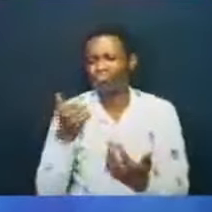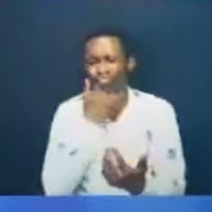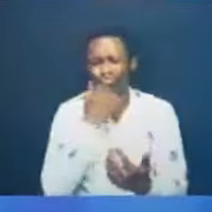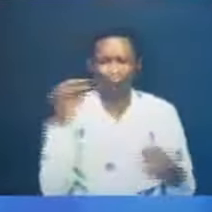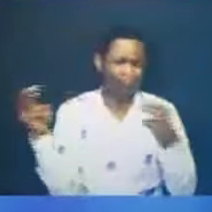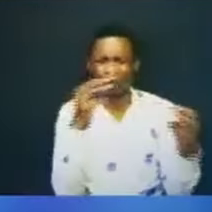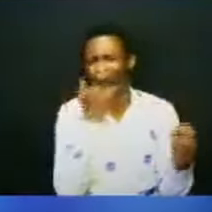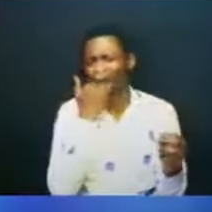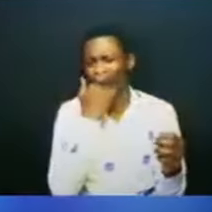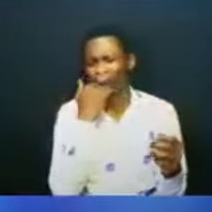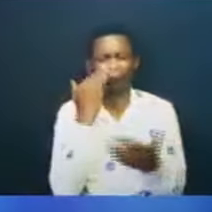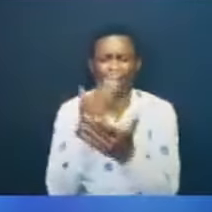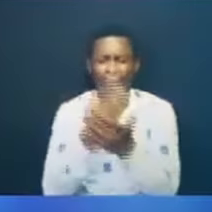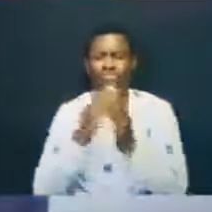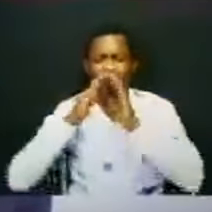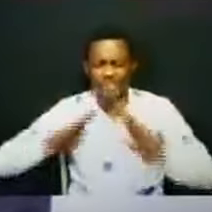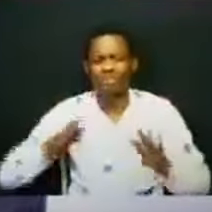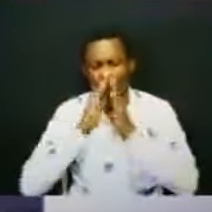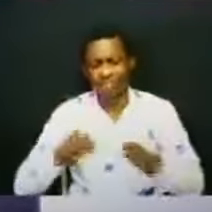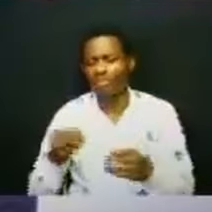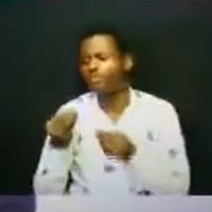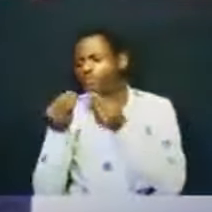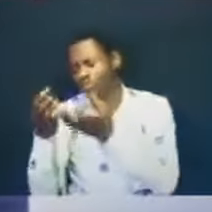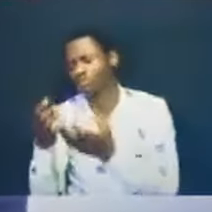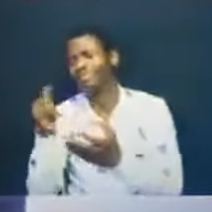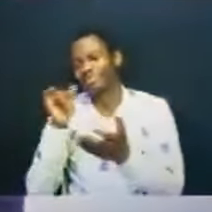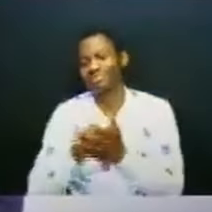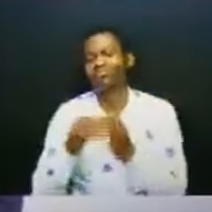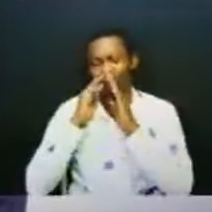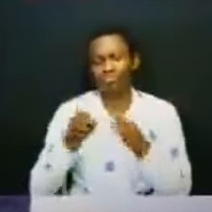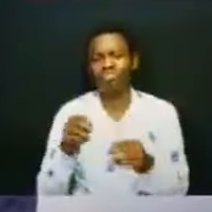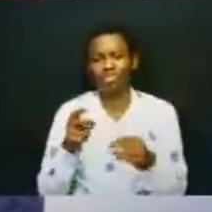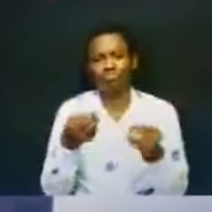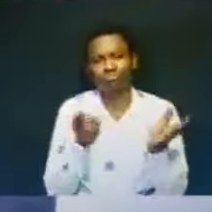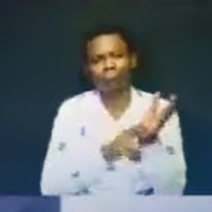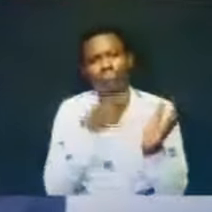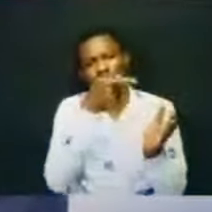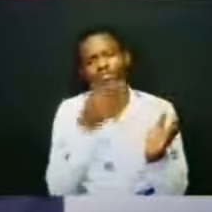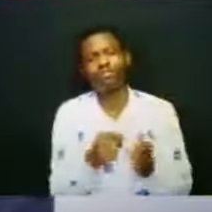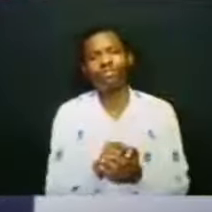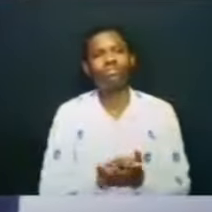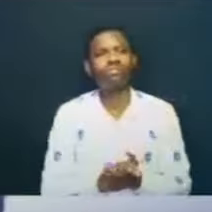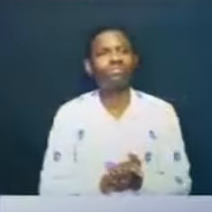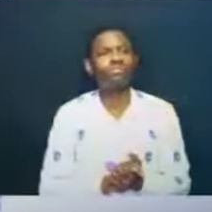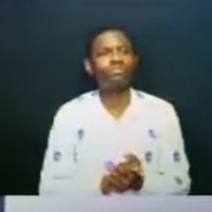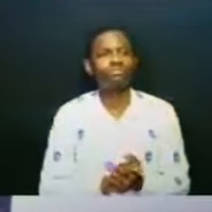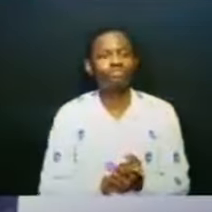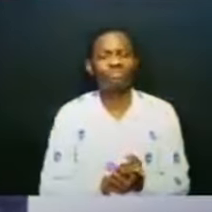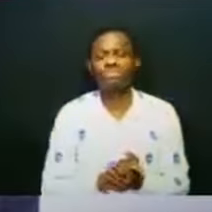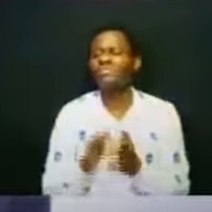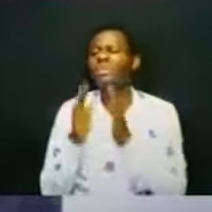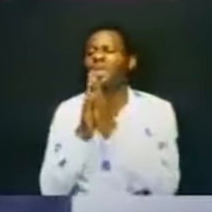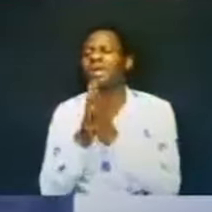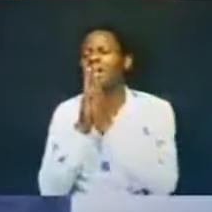nam santo kwai so na Abner ka sasemi eche Joab bra na santo kwa no eba wontem a wopese ntokwa ni jai. Must the sword